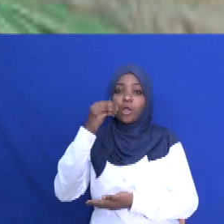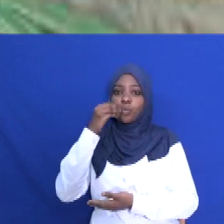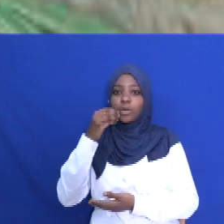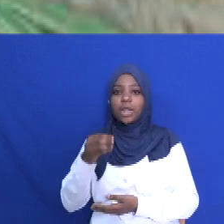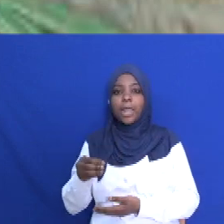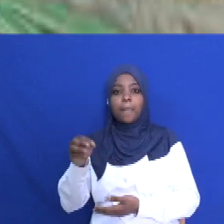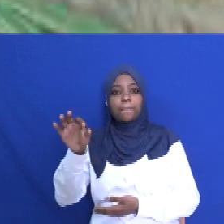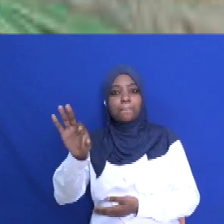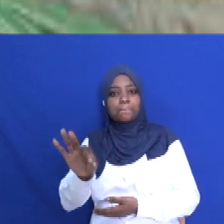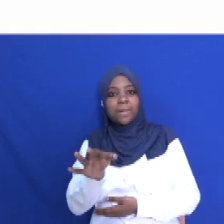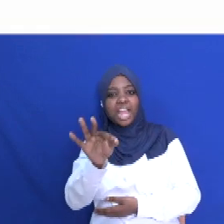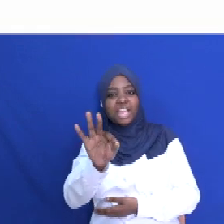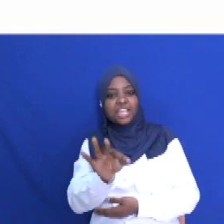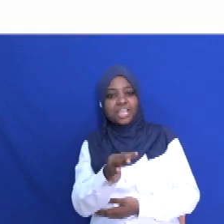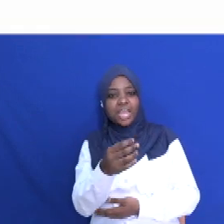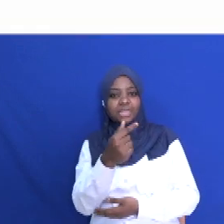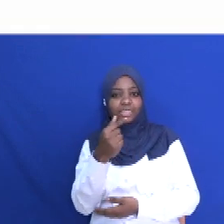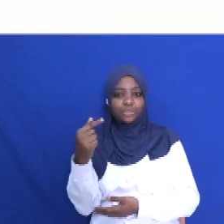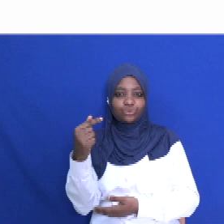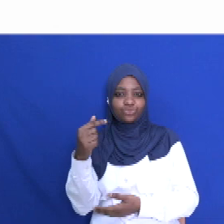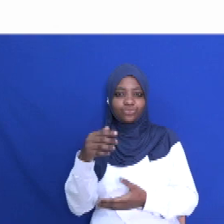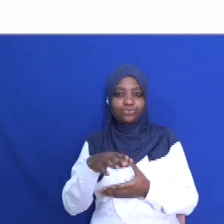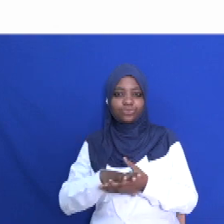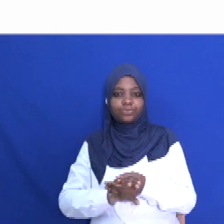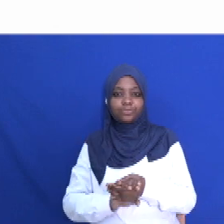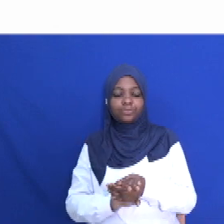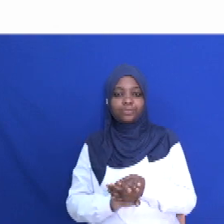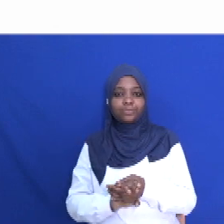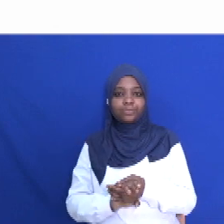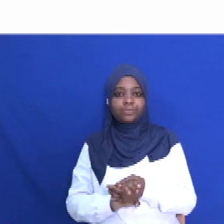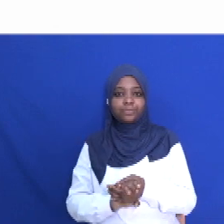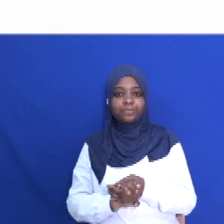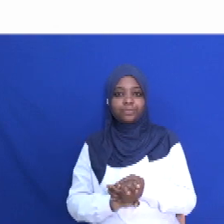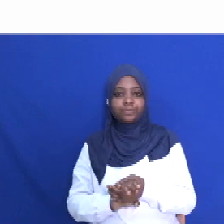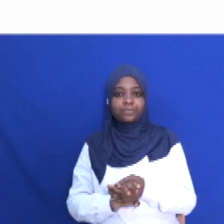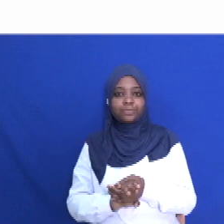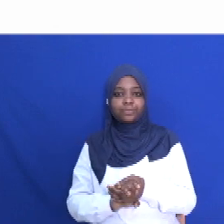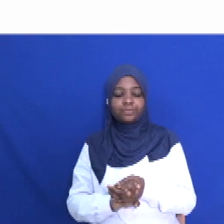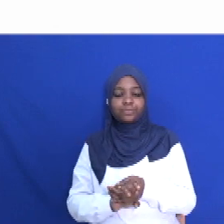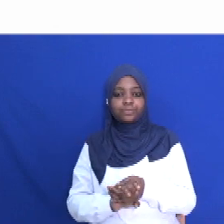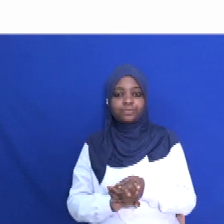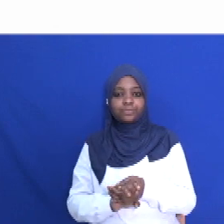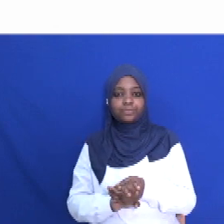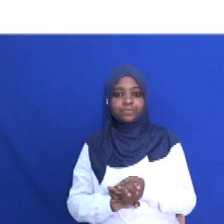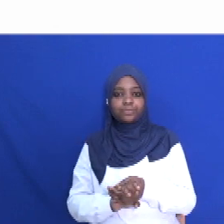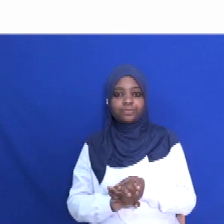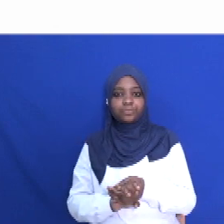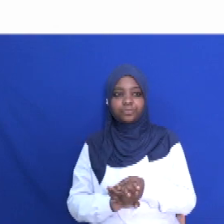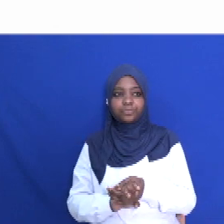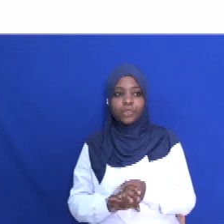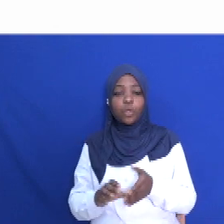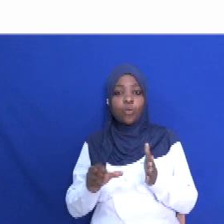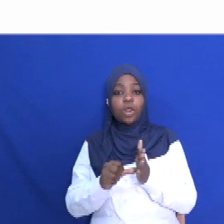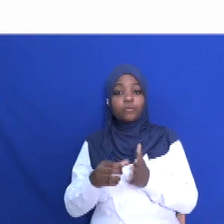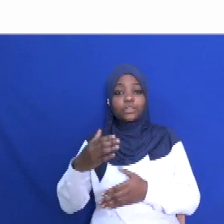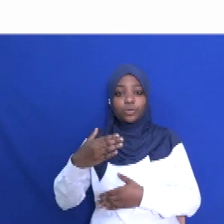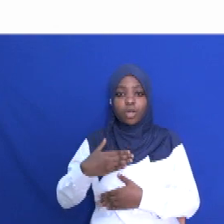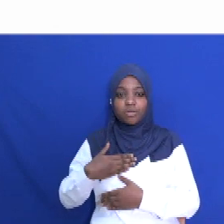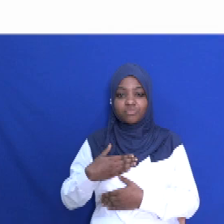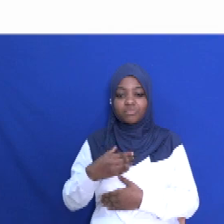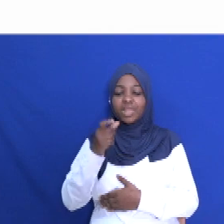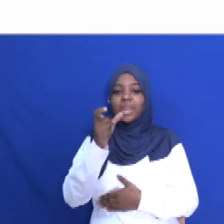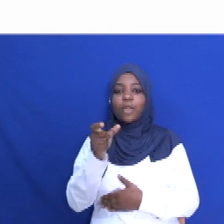herbivorous. Okay, now my dear pupil and other viewers, remember that